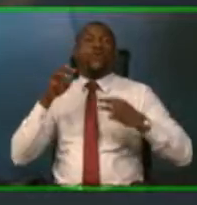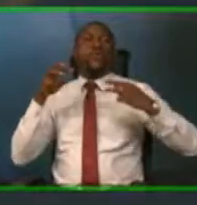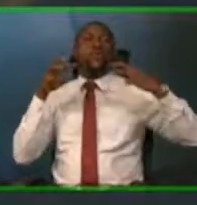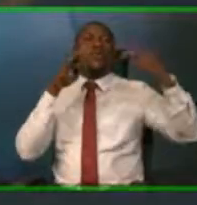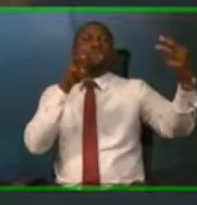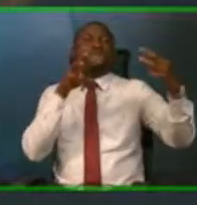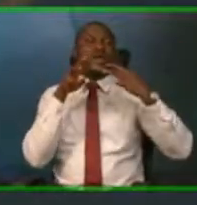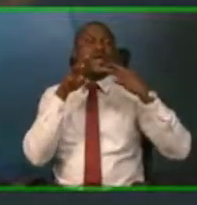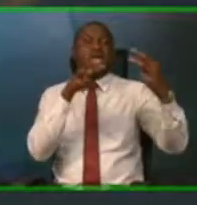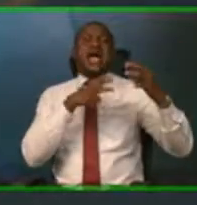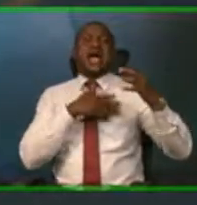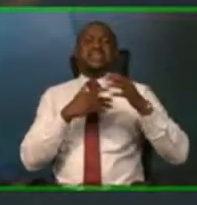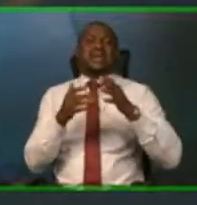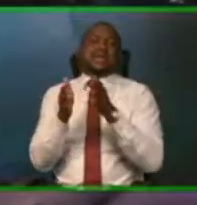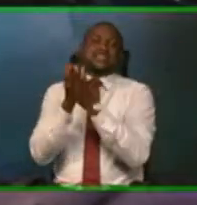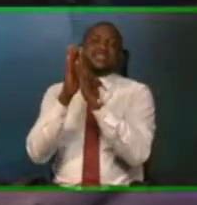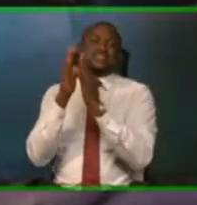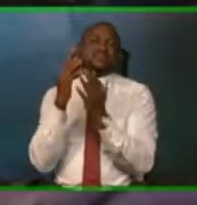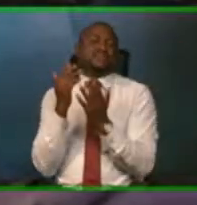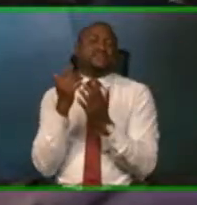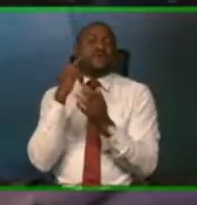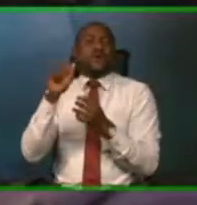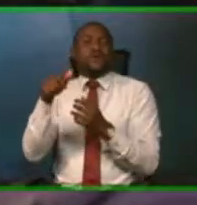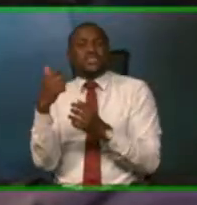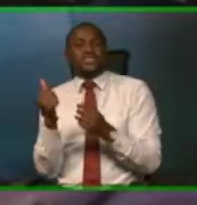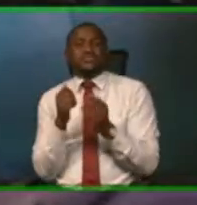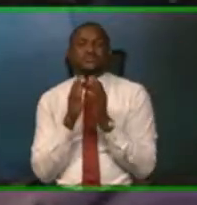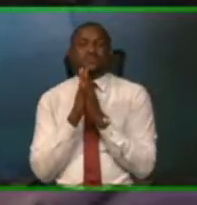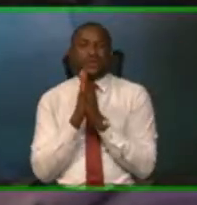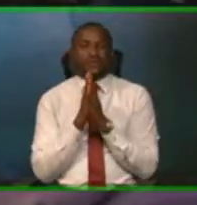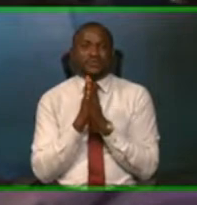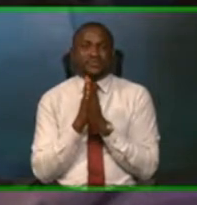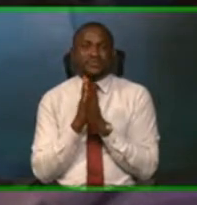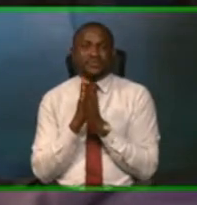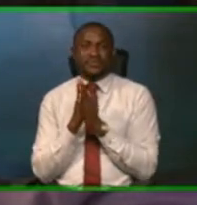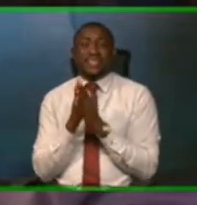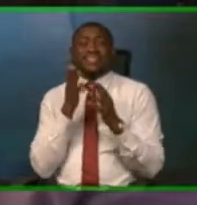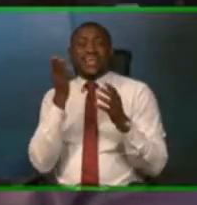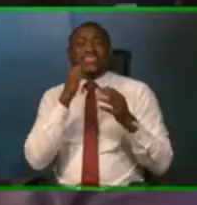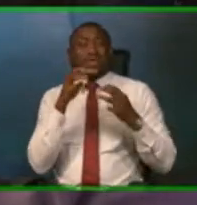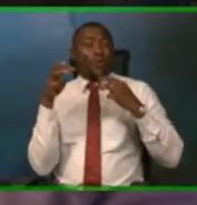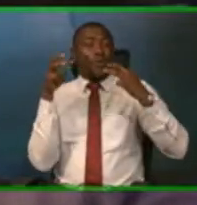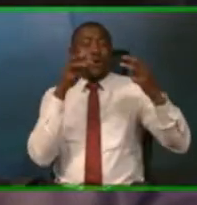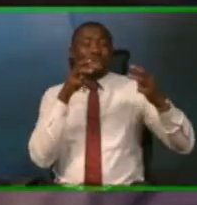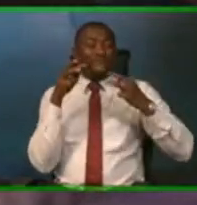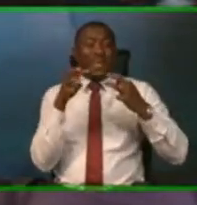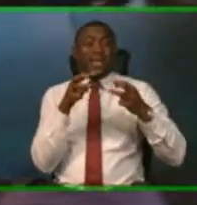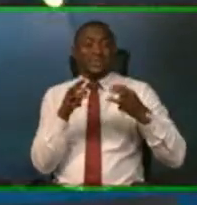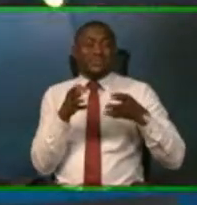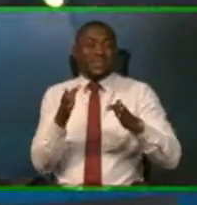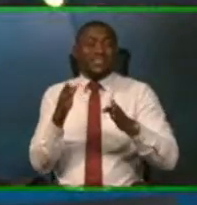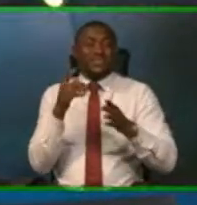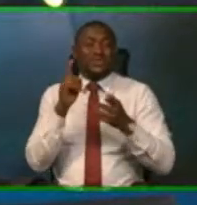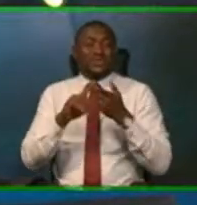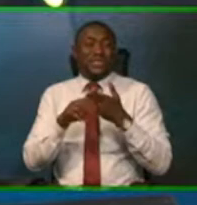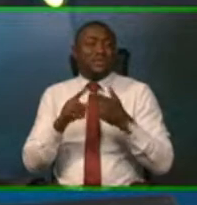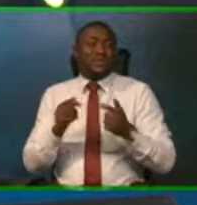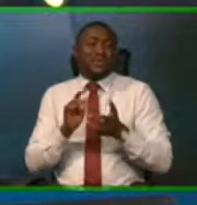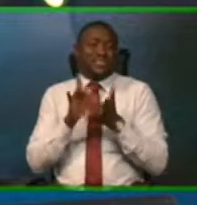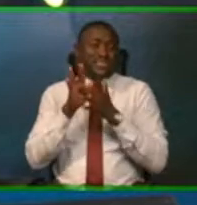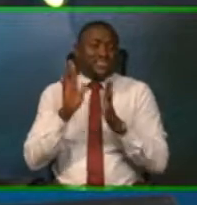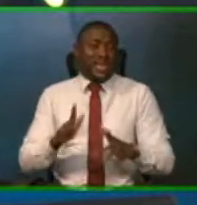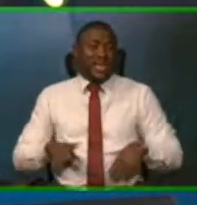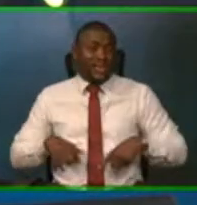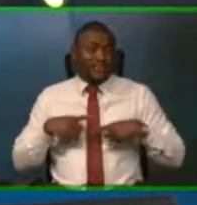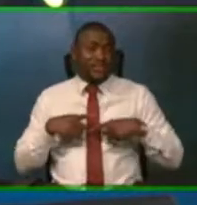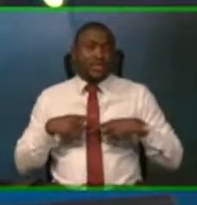and intercession. Warfare and intercession. There is a warfare dimension to the believer's life. Paul,